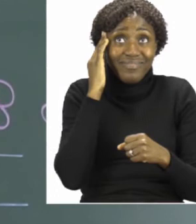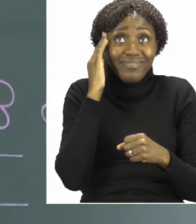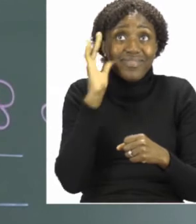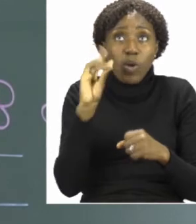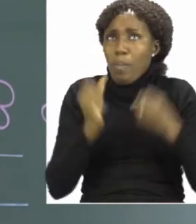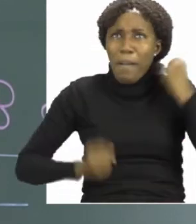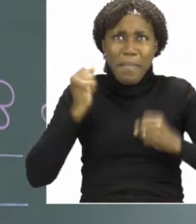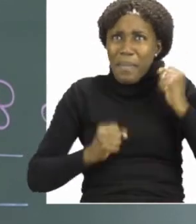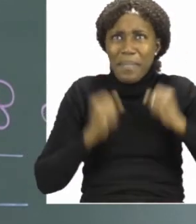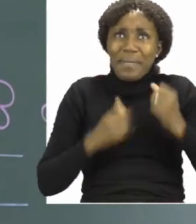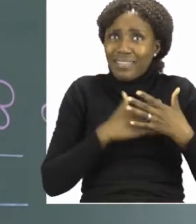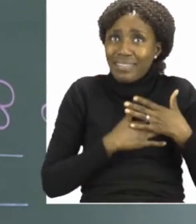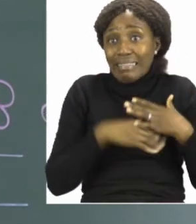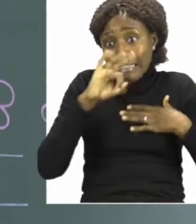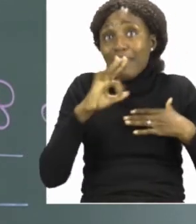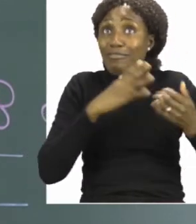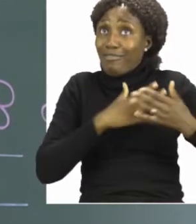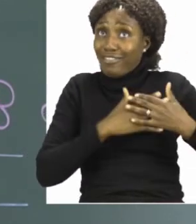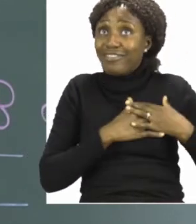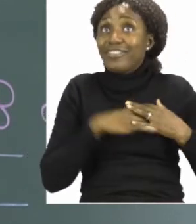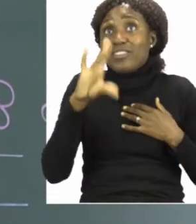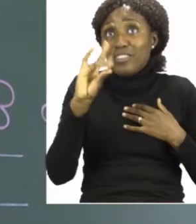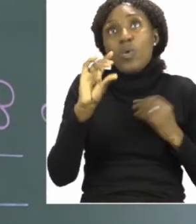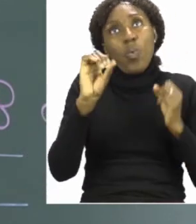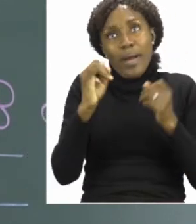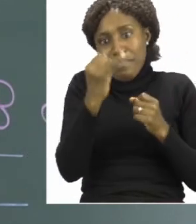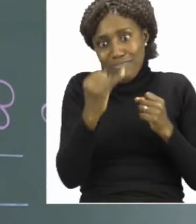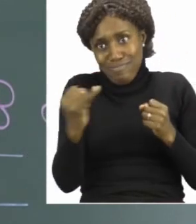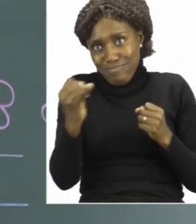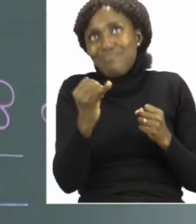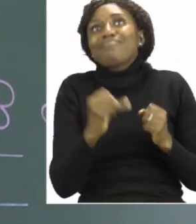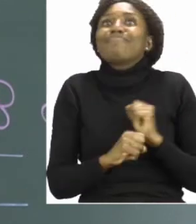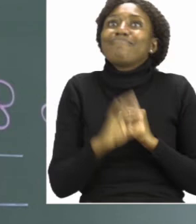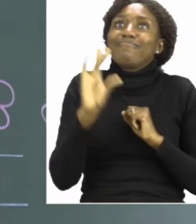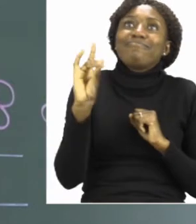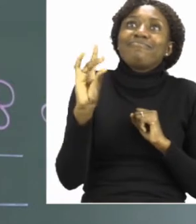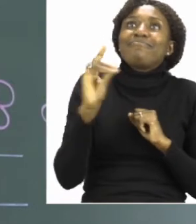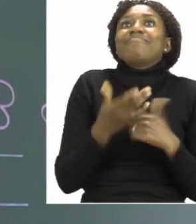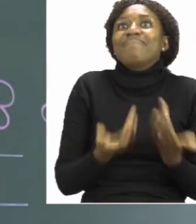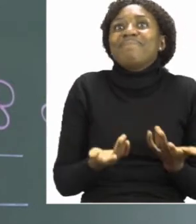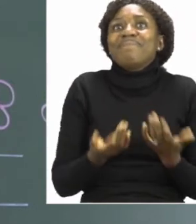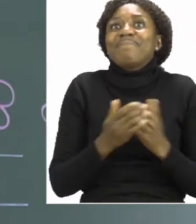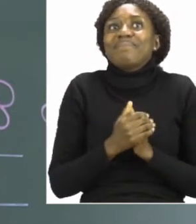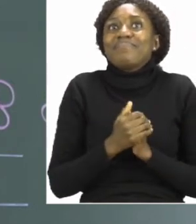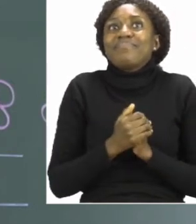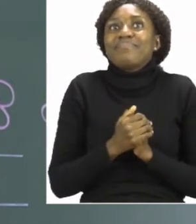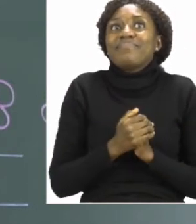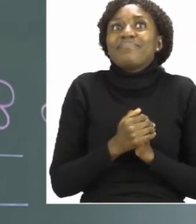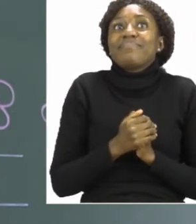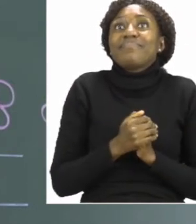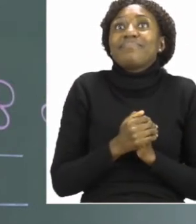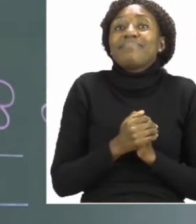if your favorite animal is a dog, then you can go ahead and draw it. Remember, dogs are not the